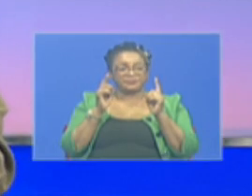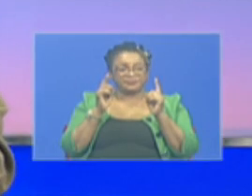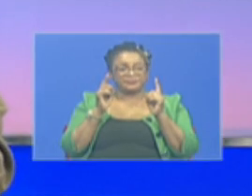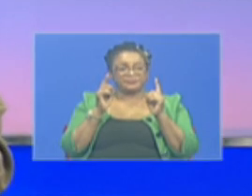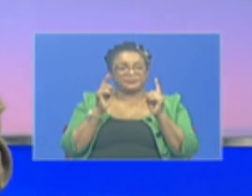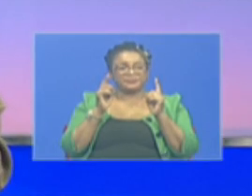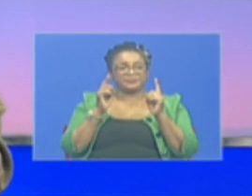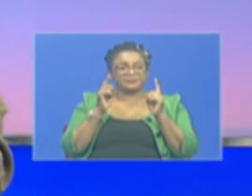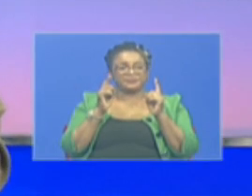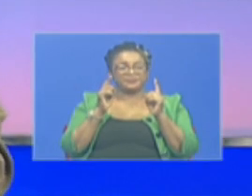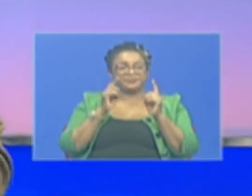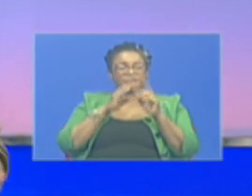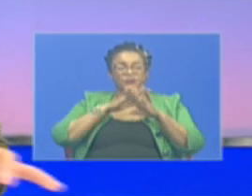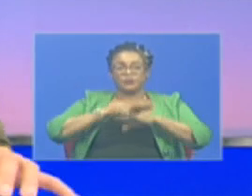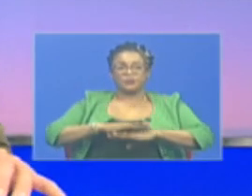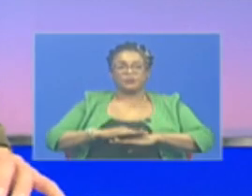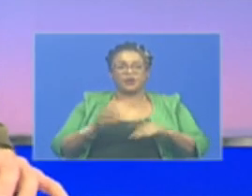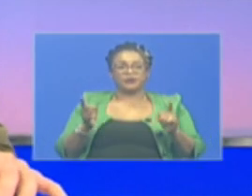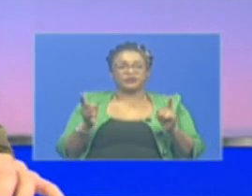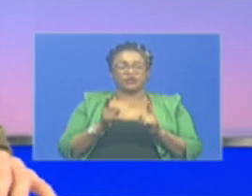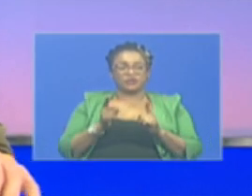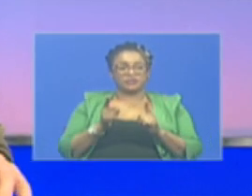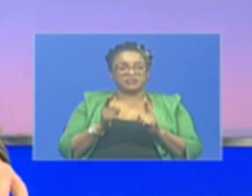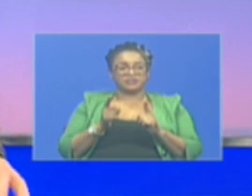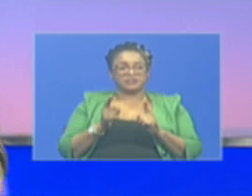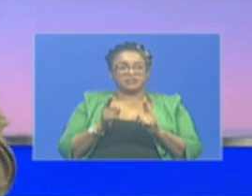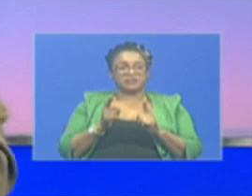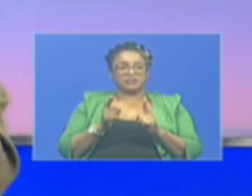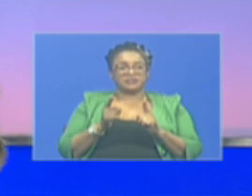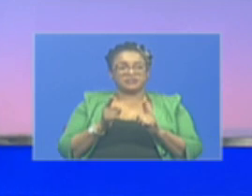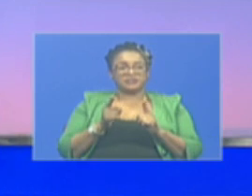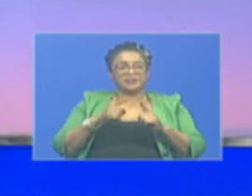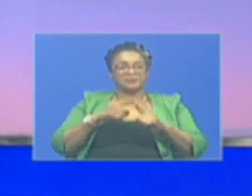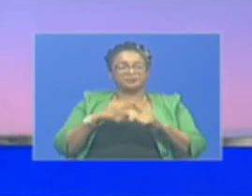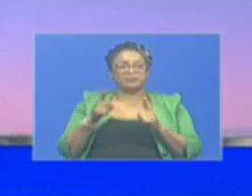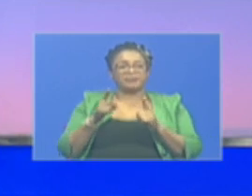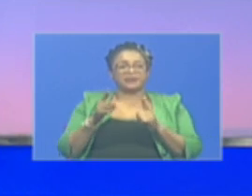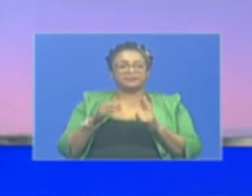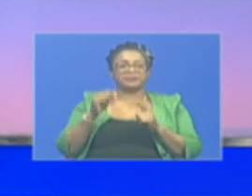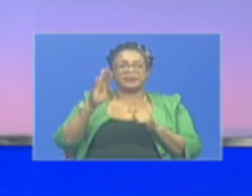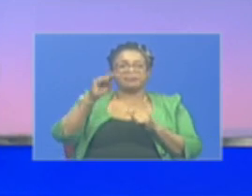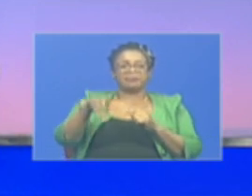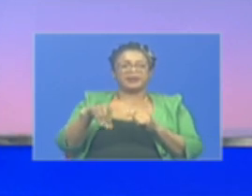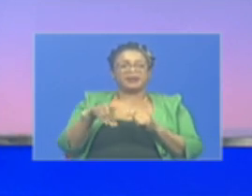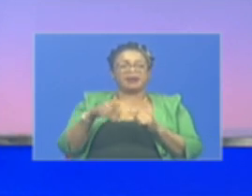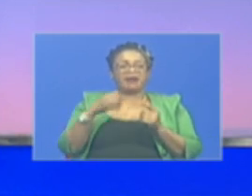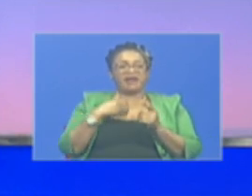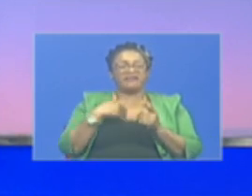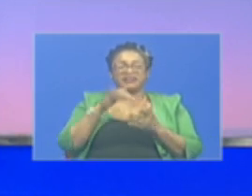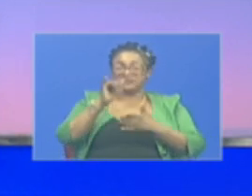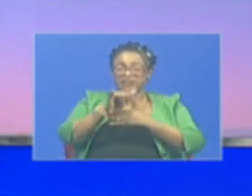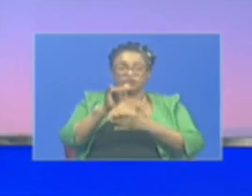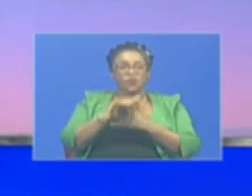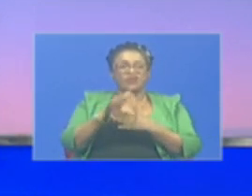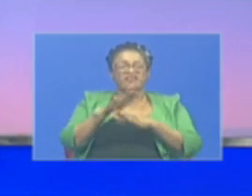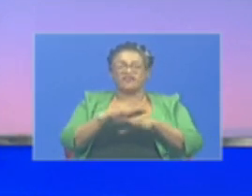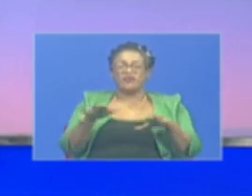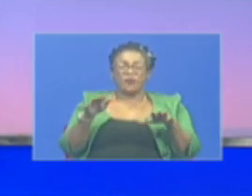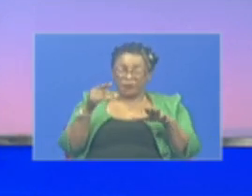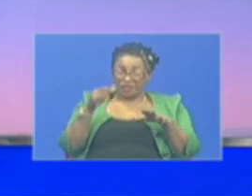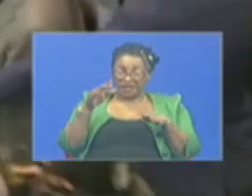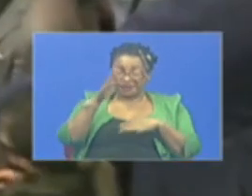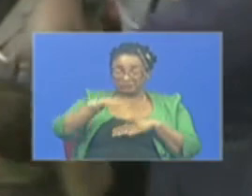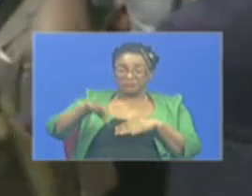All right, time for another break on NTV tonight, but it appears the issue of parliamentarians squaring it out on the floor of the House is not